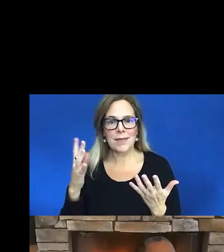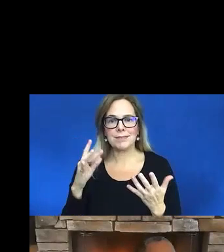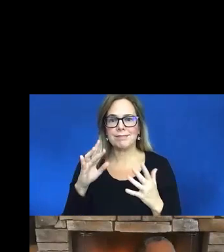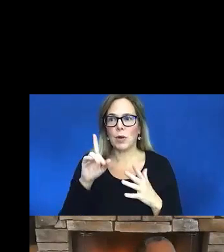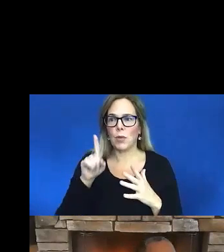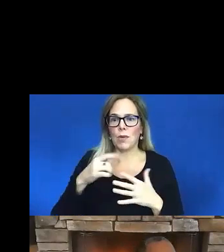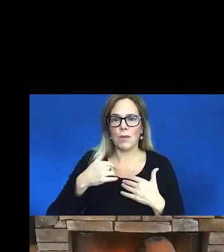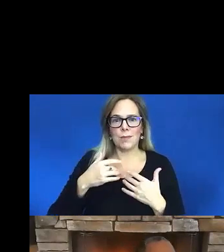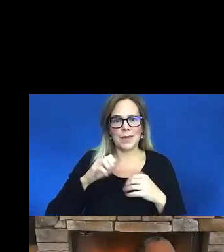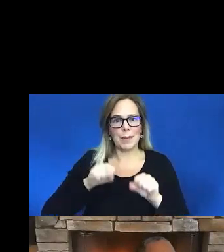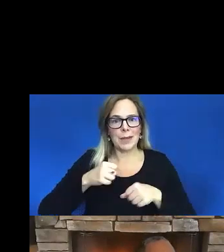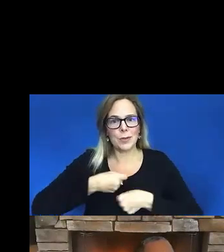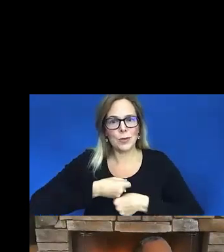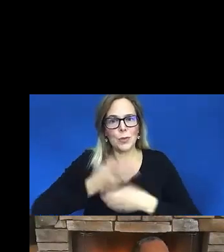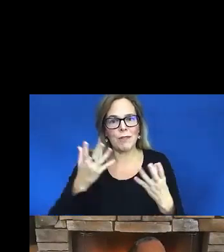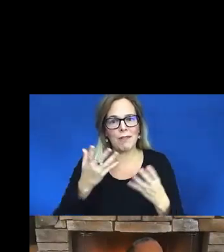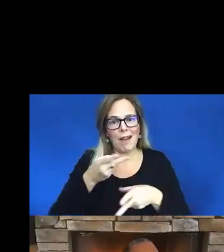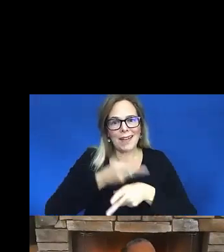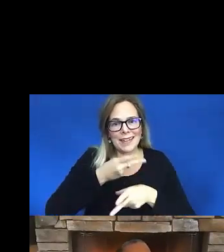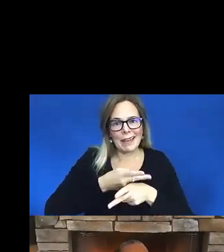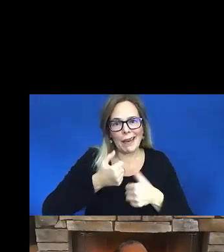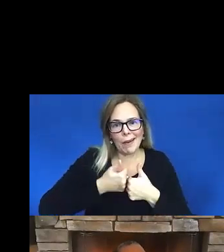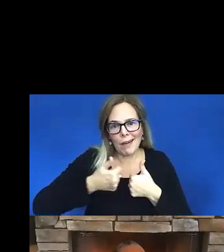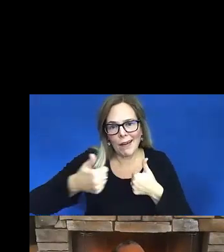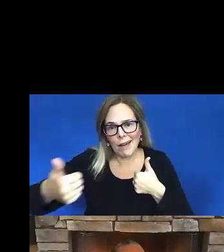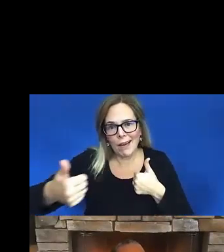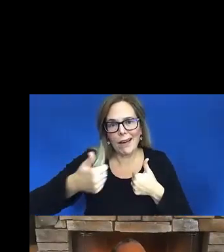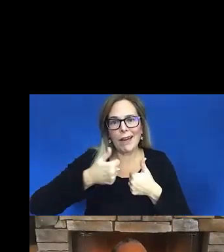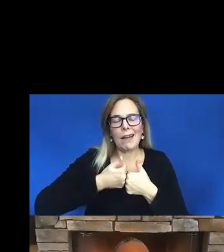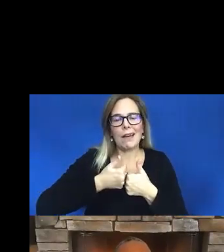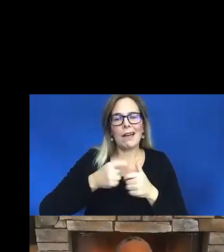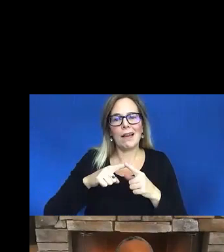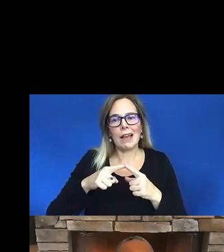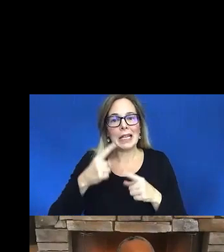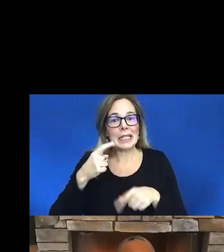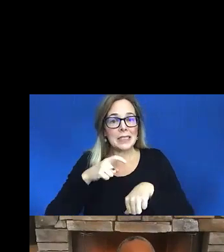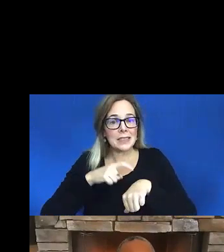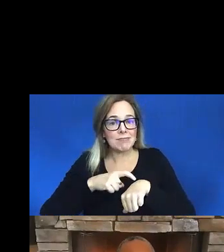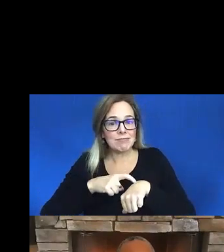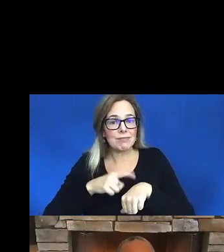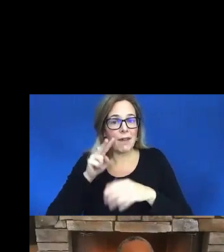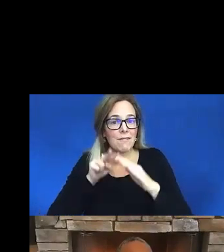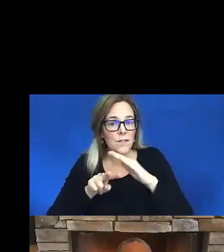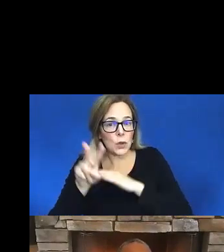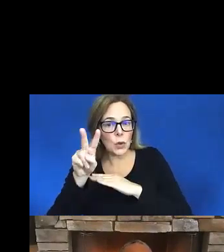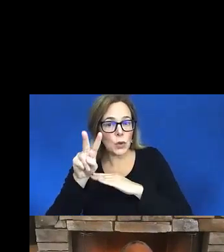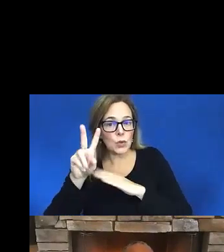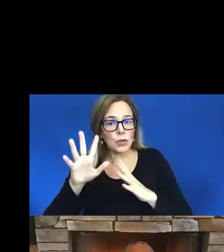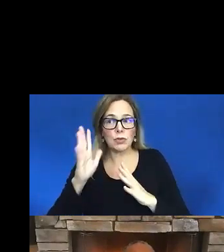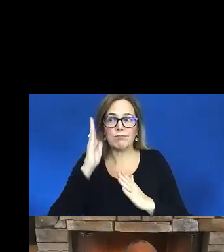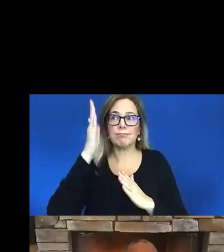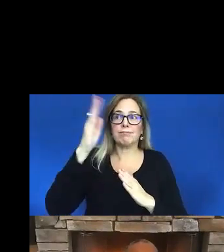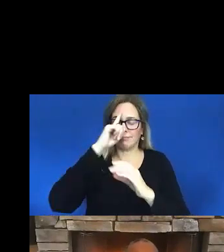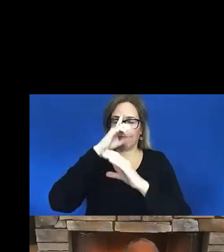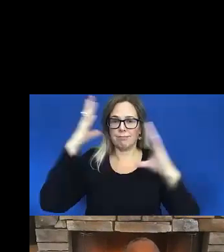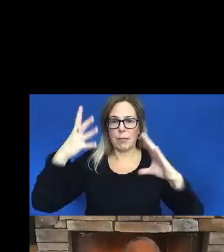care at a distance in the home in those settings. Over time, we see potential opportunities through partnership to expand that, but right now there